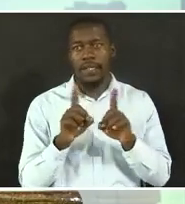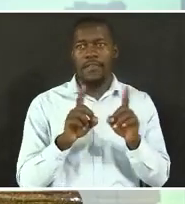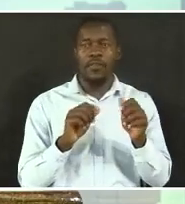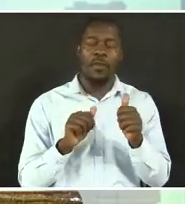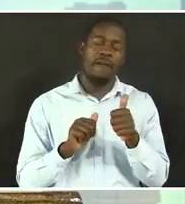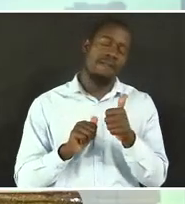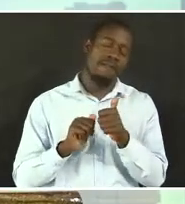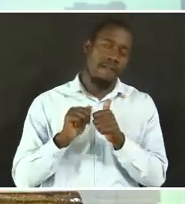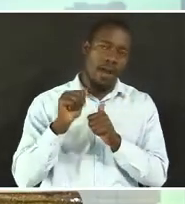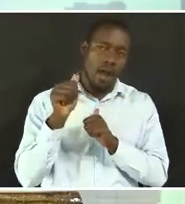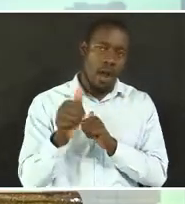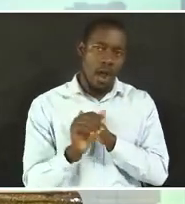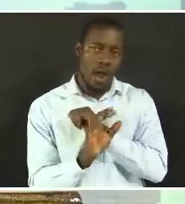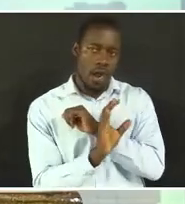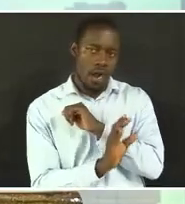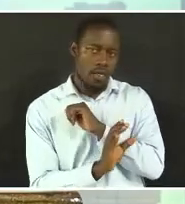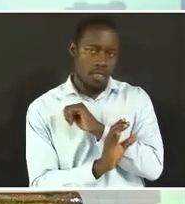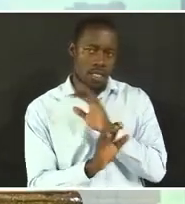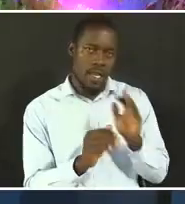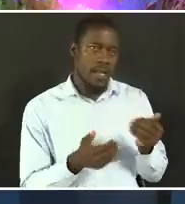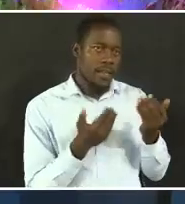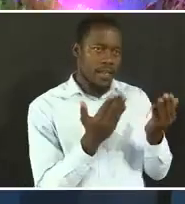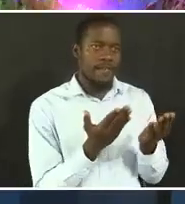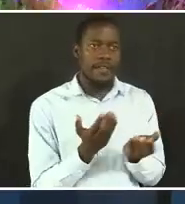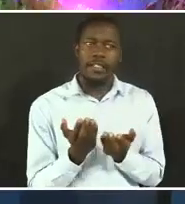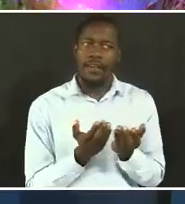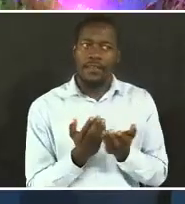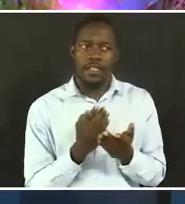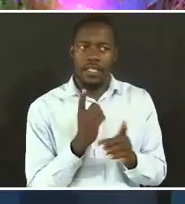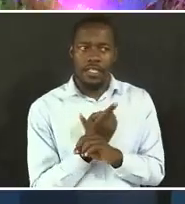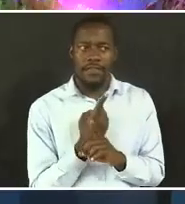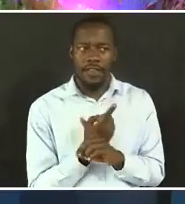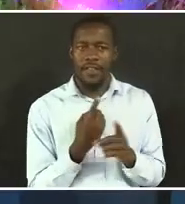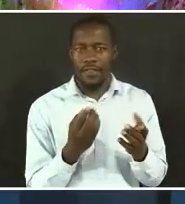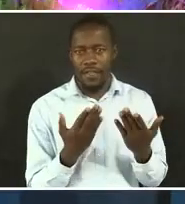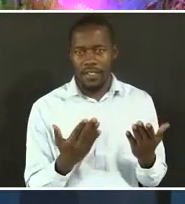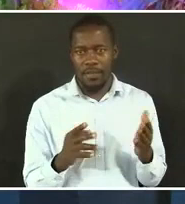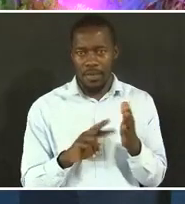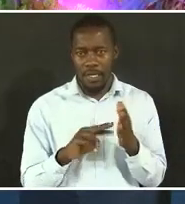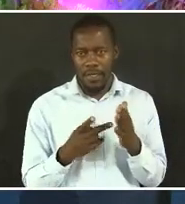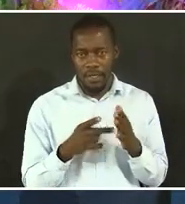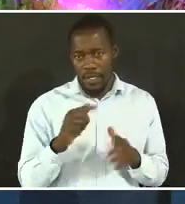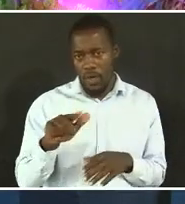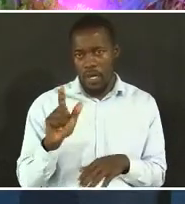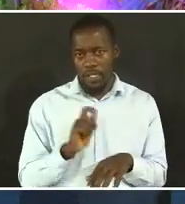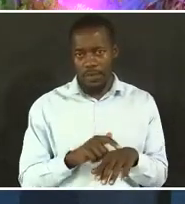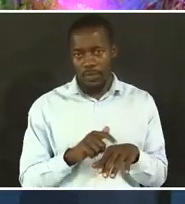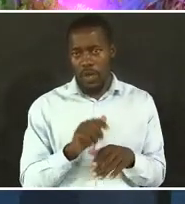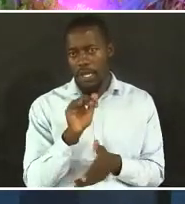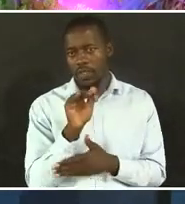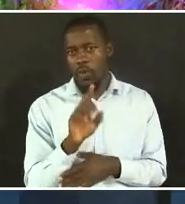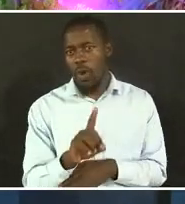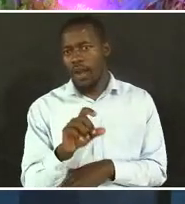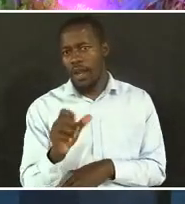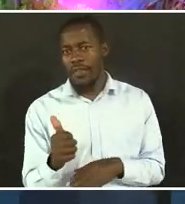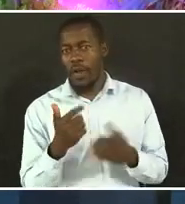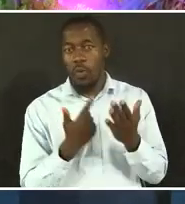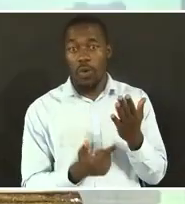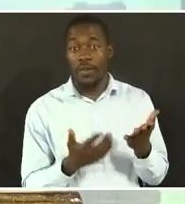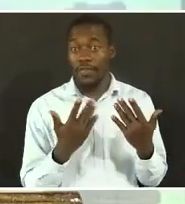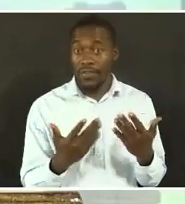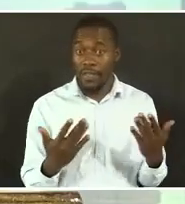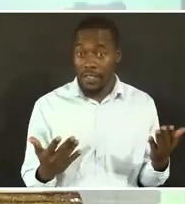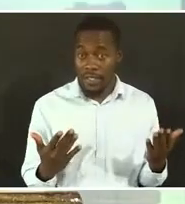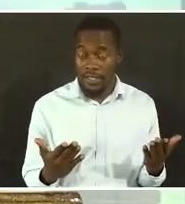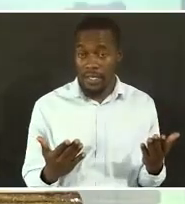his servants his goods. Now this is the right time to ask each and every one of us, what things have you been given